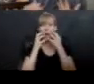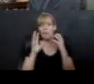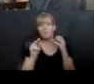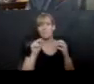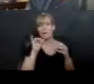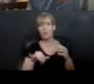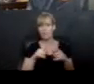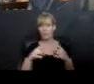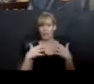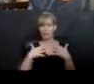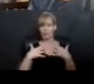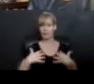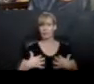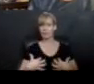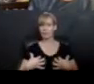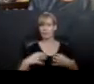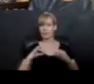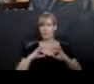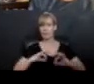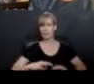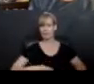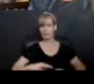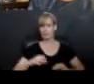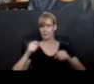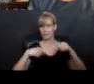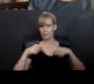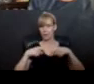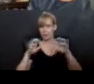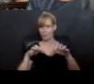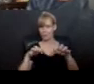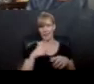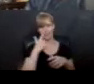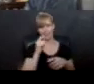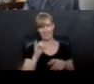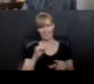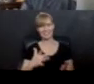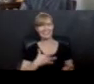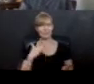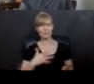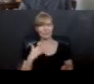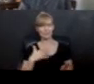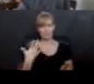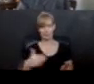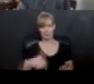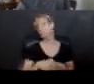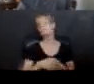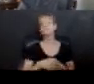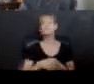Little freckles of sprinkle, right? So that's some really wonderful sensory language. So use your senses.